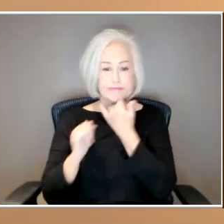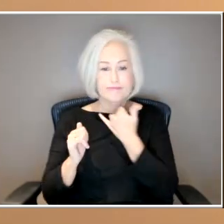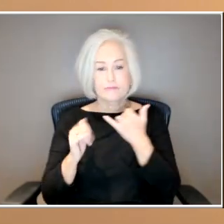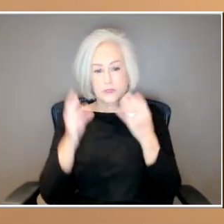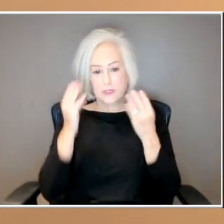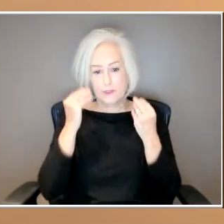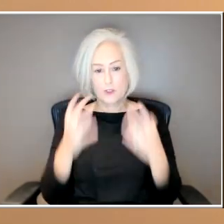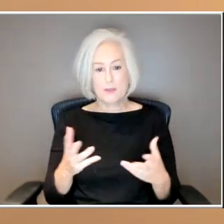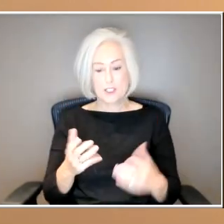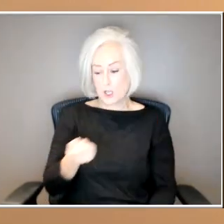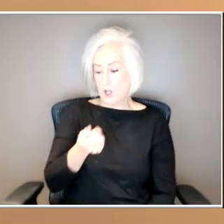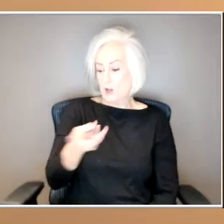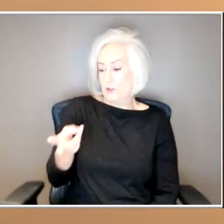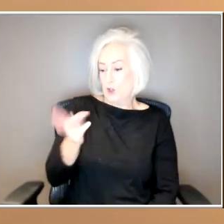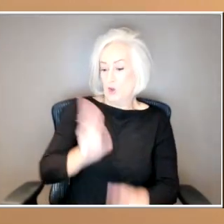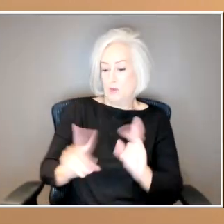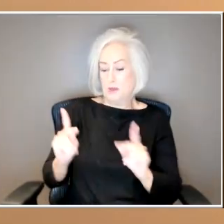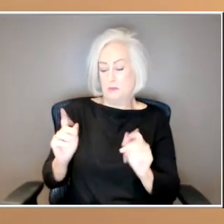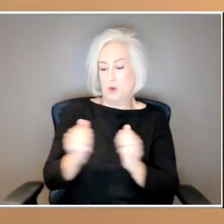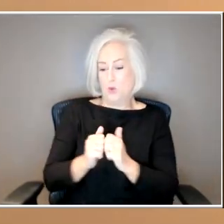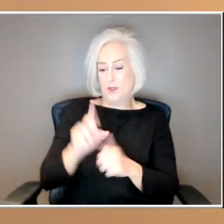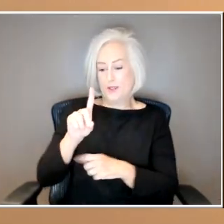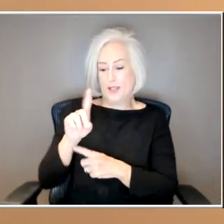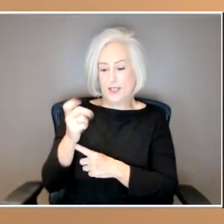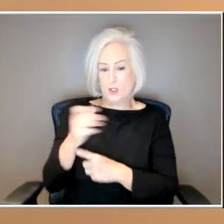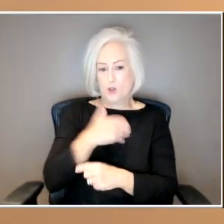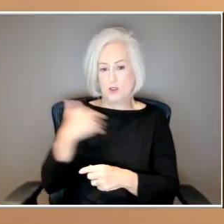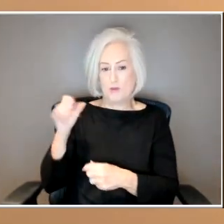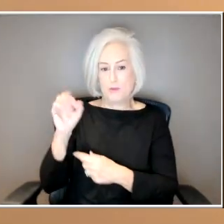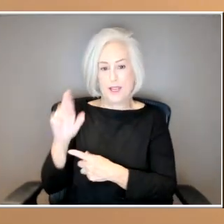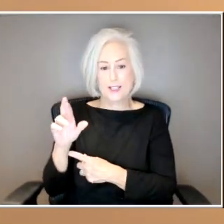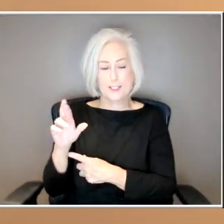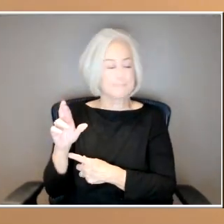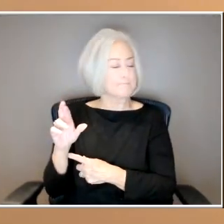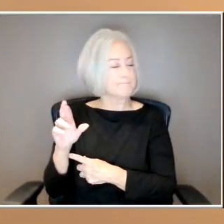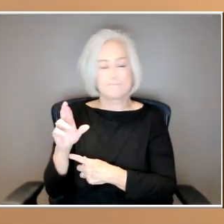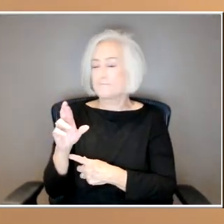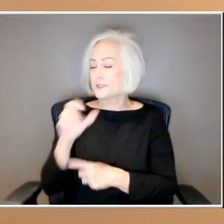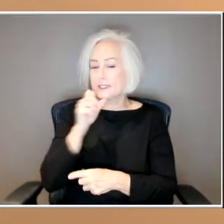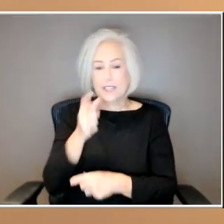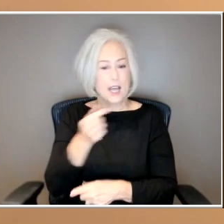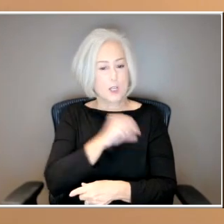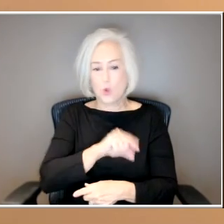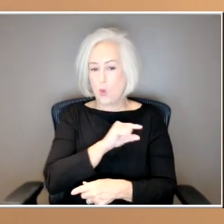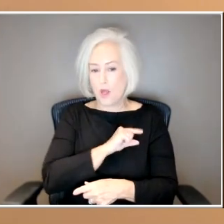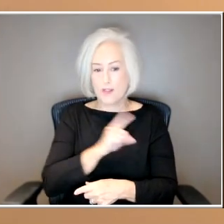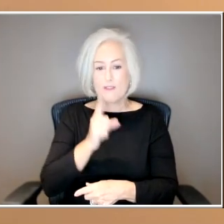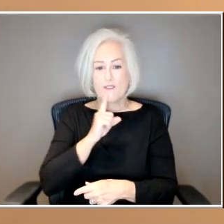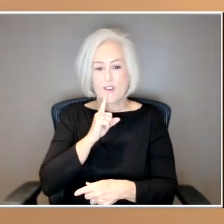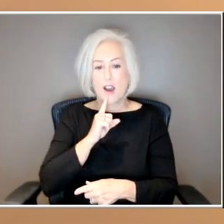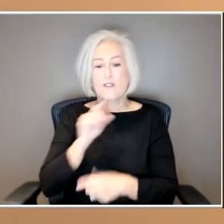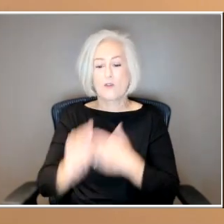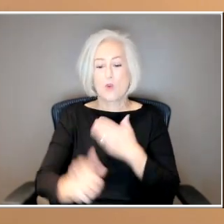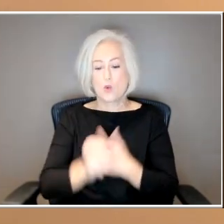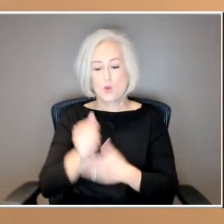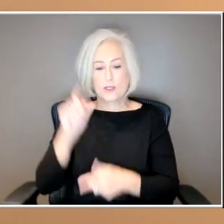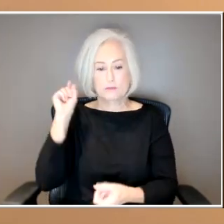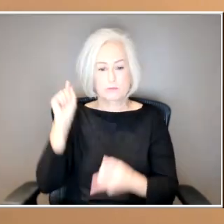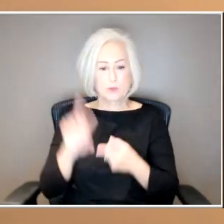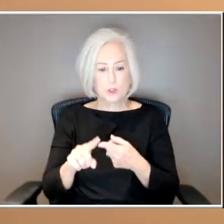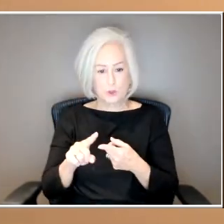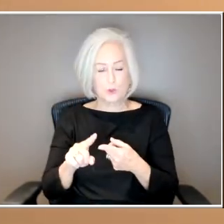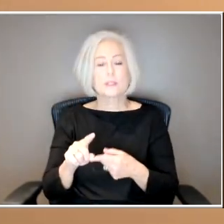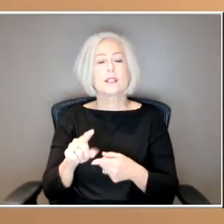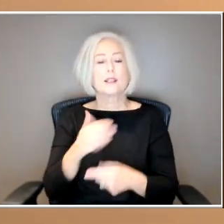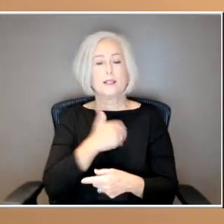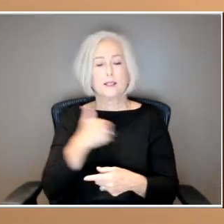family members with a diagnosis of breast cancer would not qualify someone for risk-reducing mastectomy. As I mentioned, there are risks of the